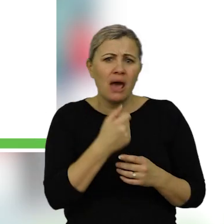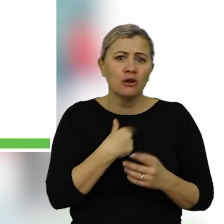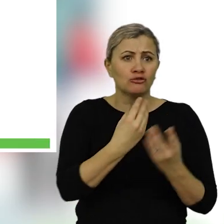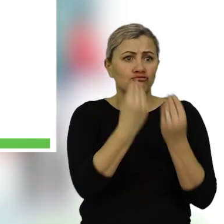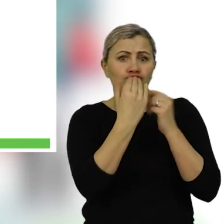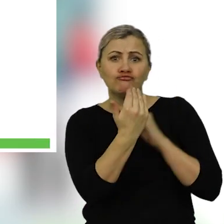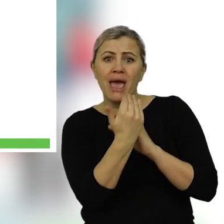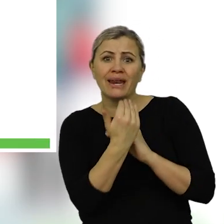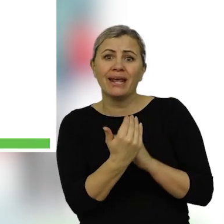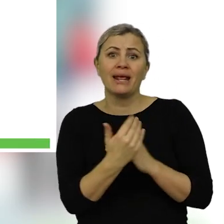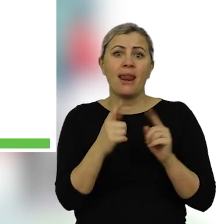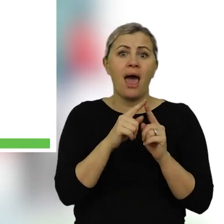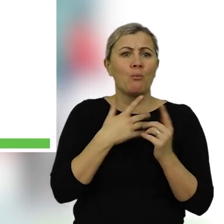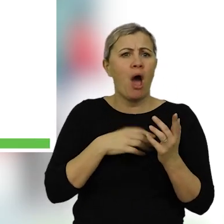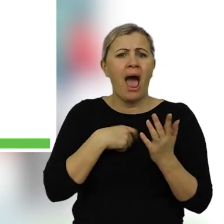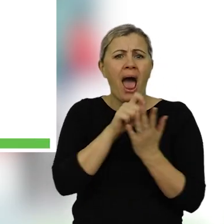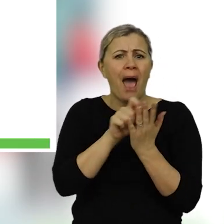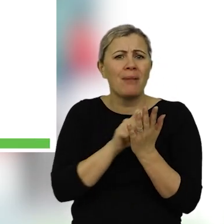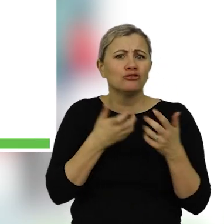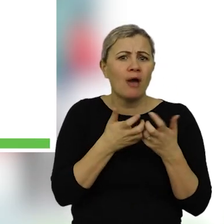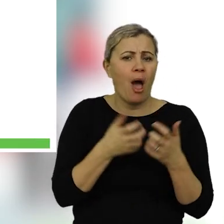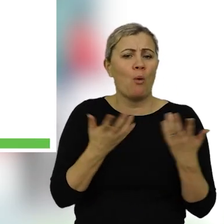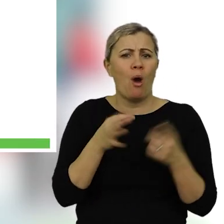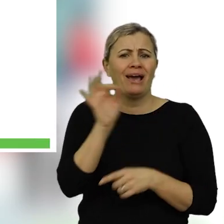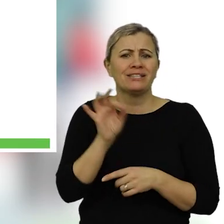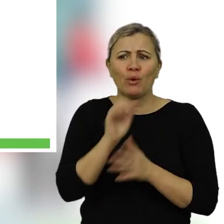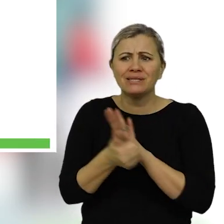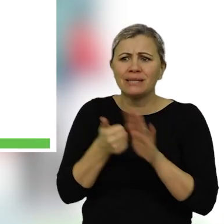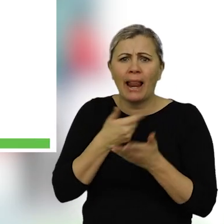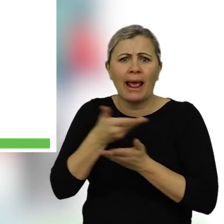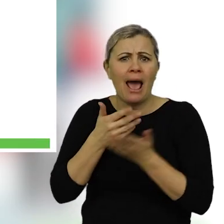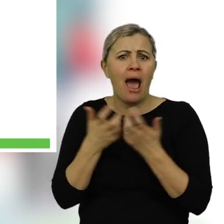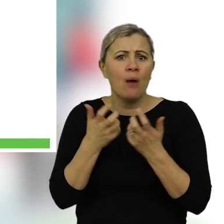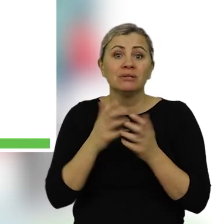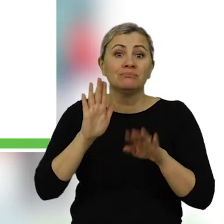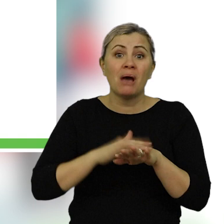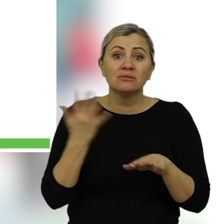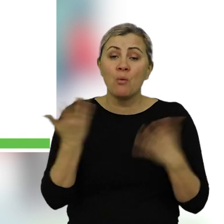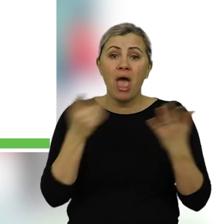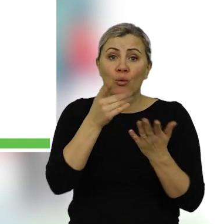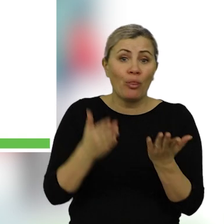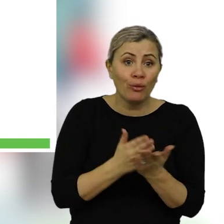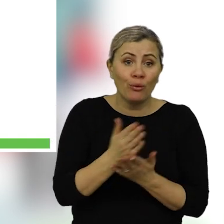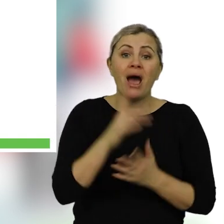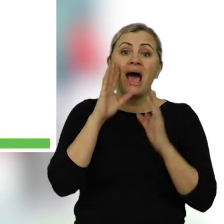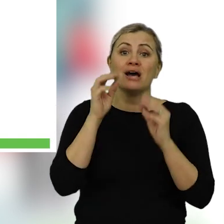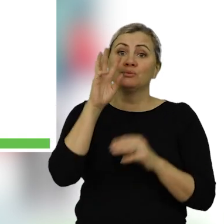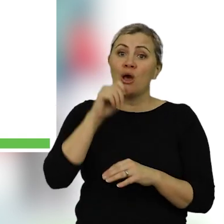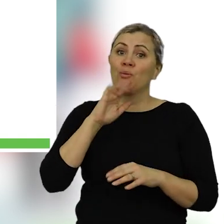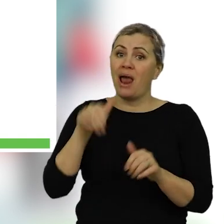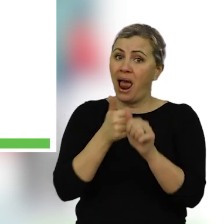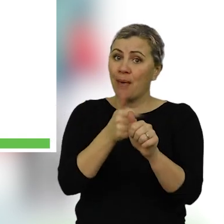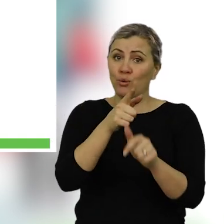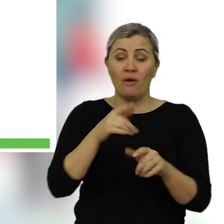as application writing or interview skills. So no matter where you are on your journey, Educators Wales can help, completely free